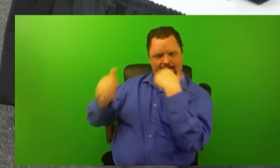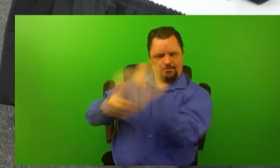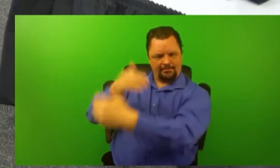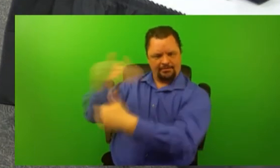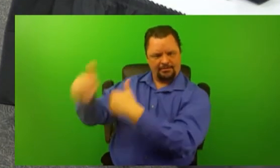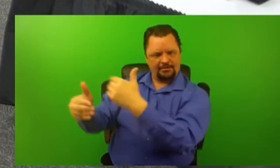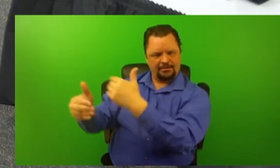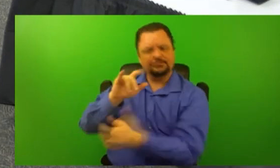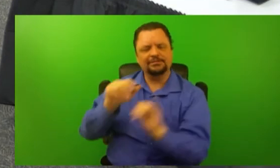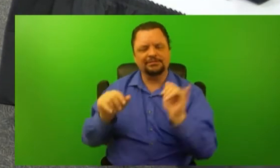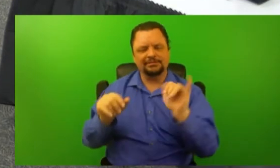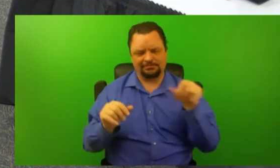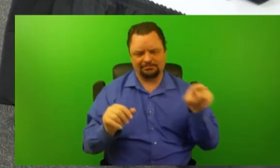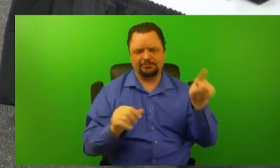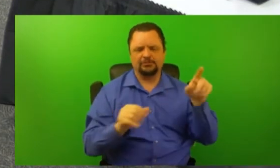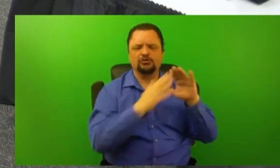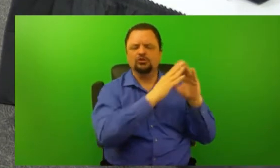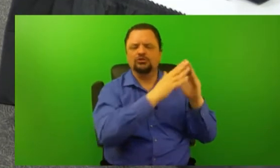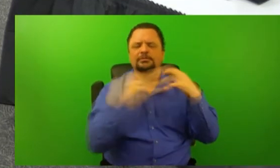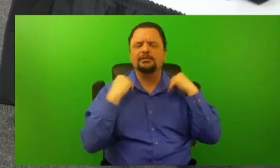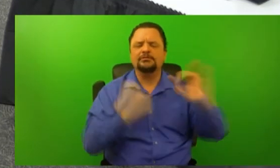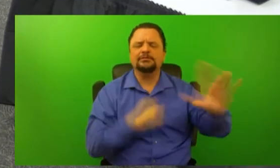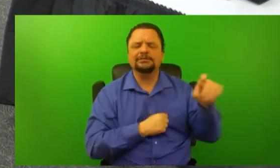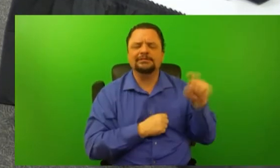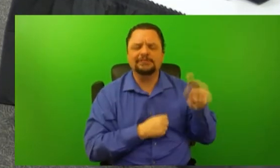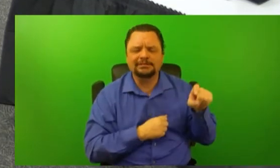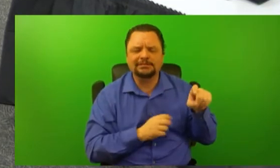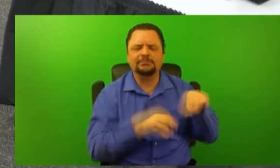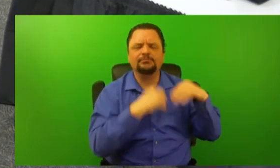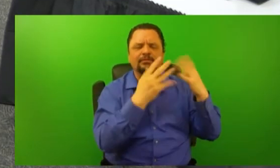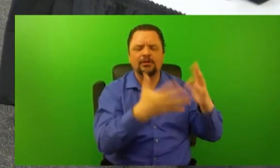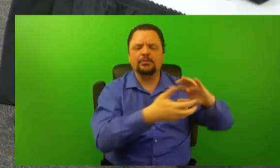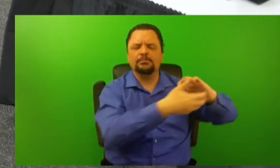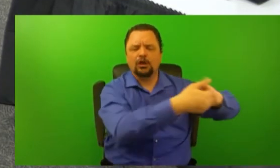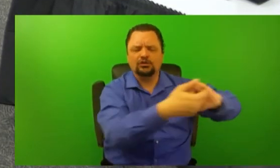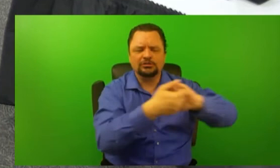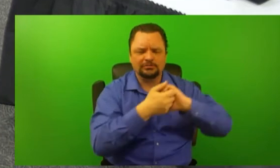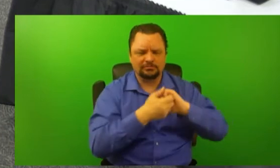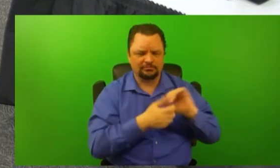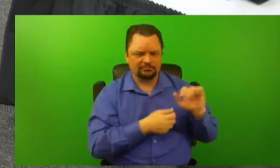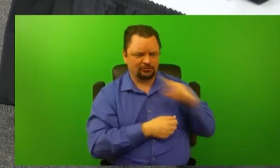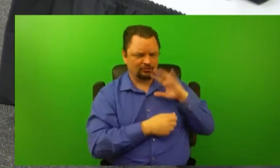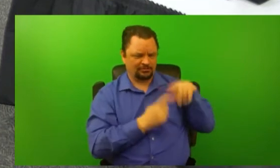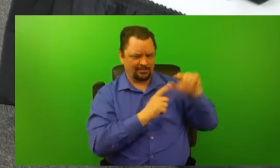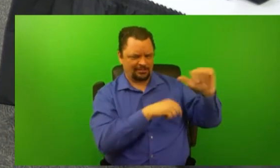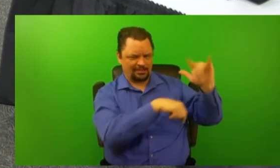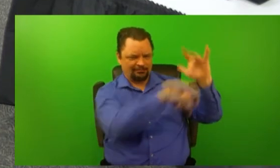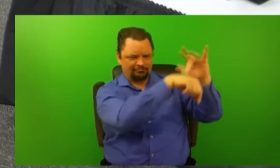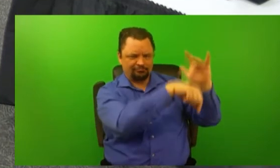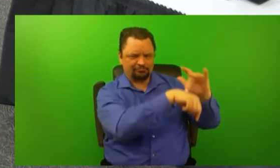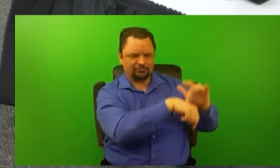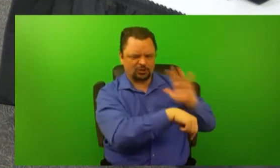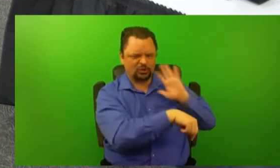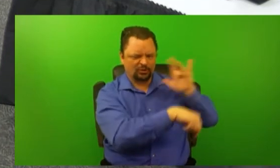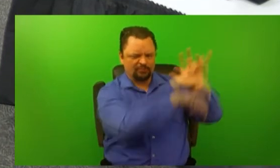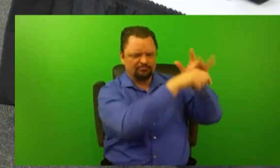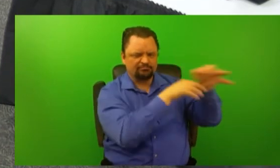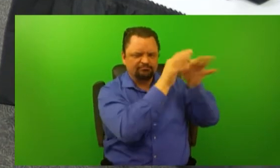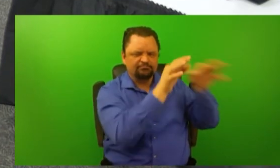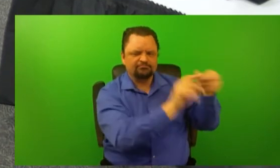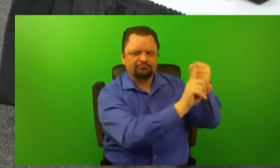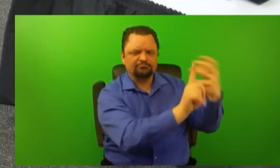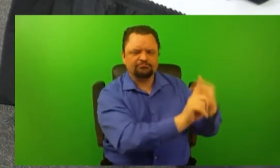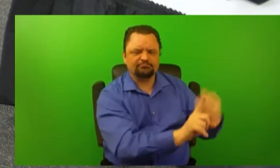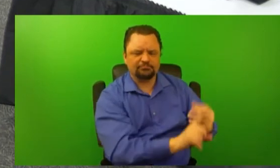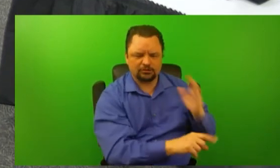partners engage in. So we'll touch on that. Two different. Okay. Yes, a little bit toward the end of the presentation. Okay, thank you. Great question. All right, well, good morning, everybody.